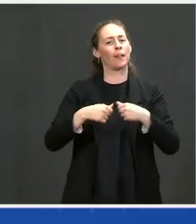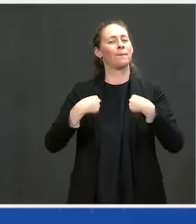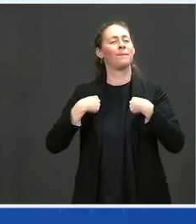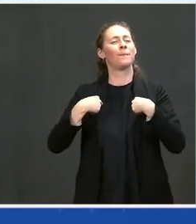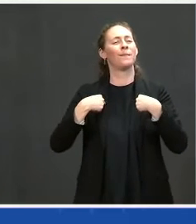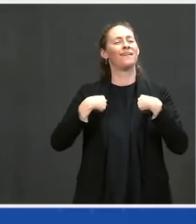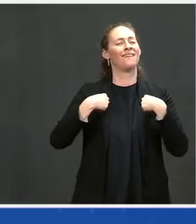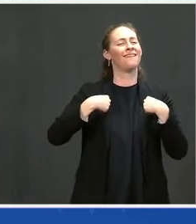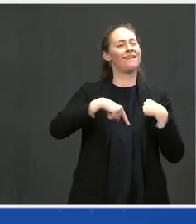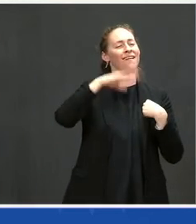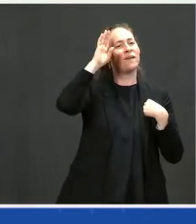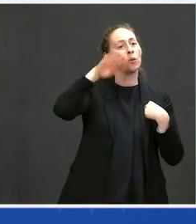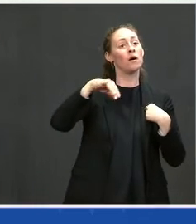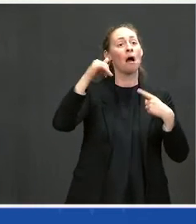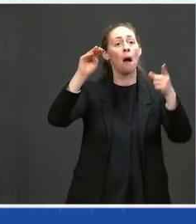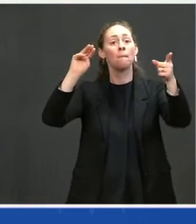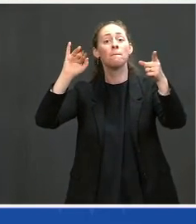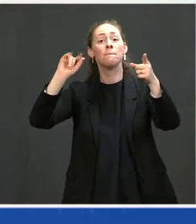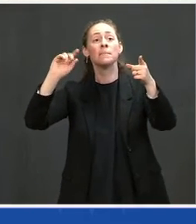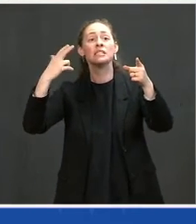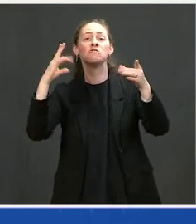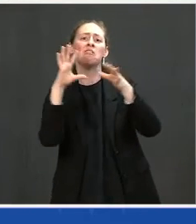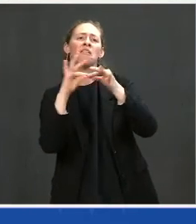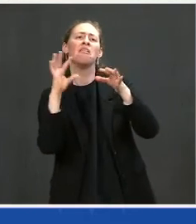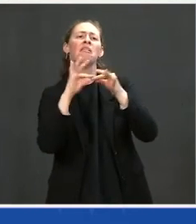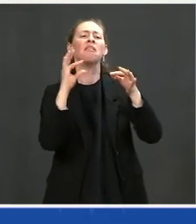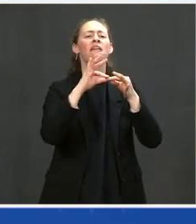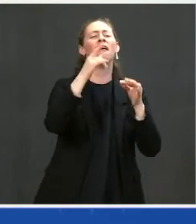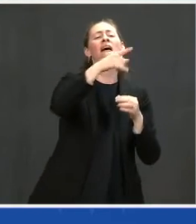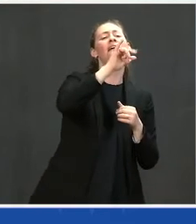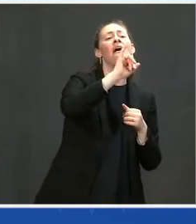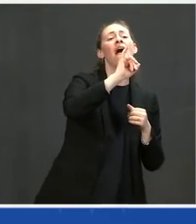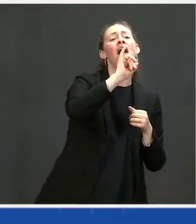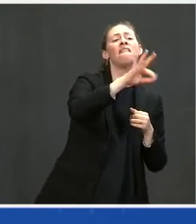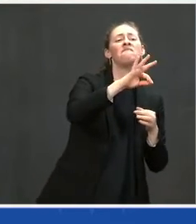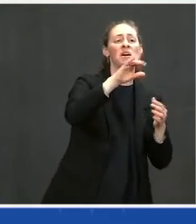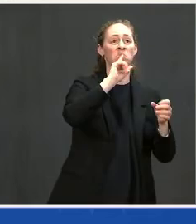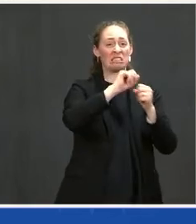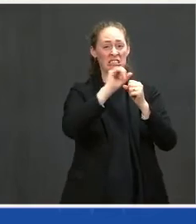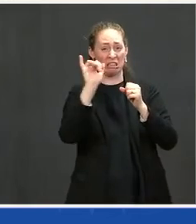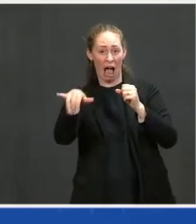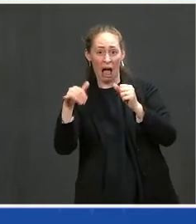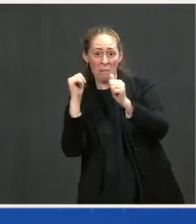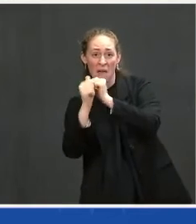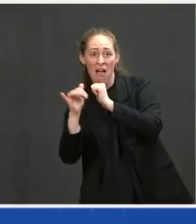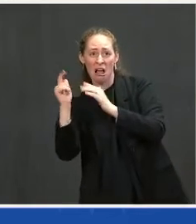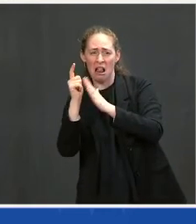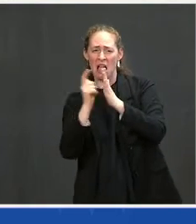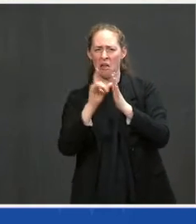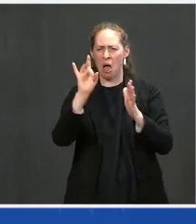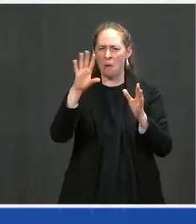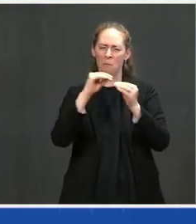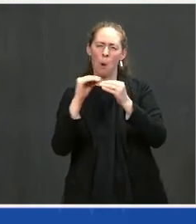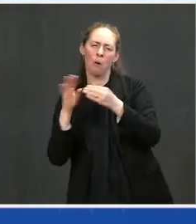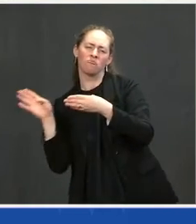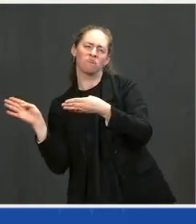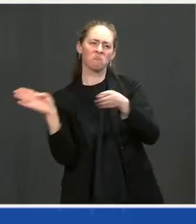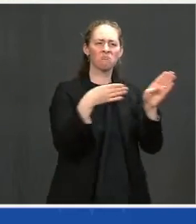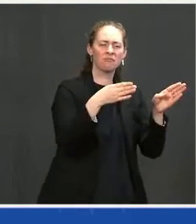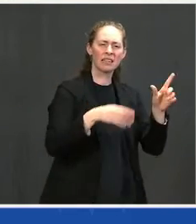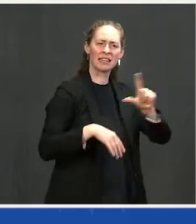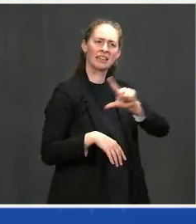says the last thing I did, this last piece of legislation, is so far left, well, then he ought to take a look at his party.